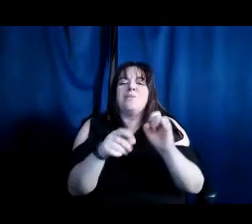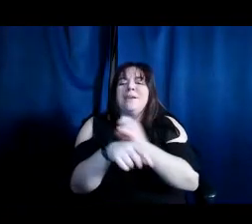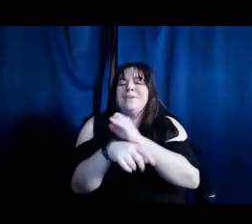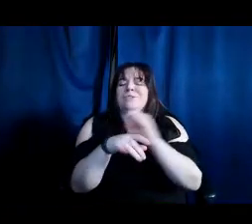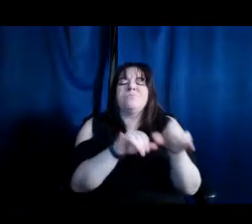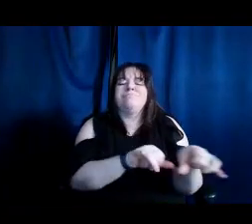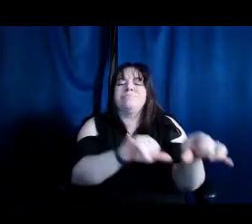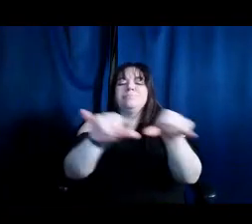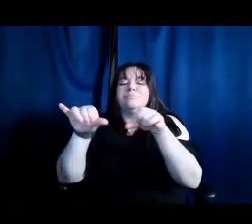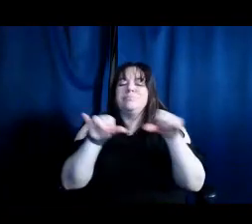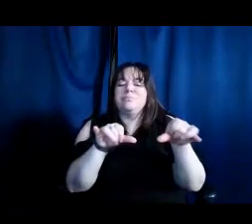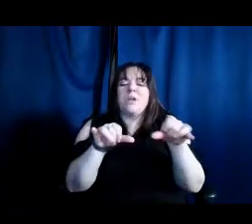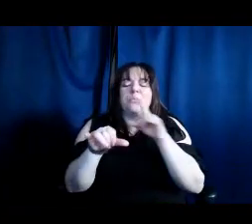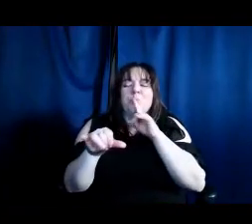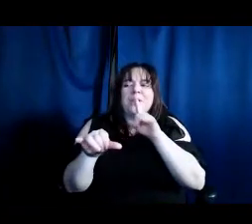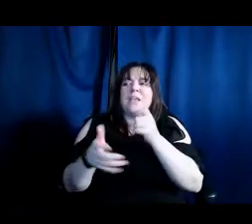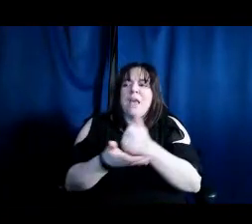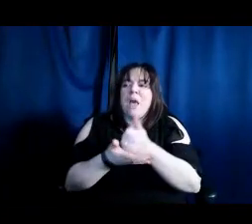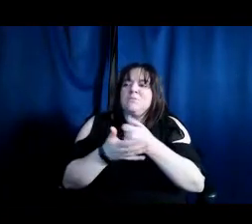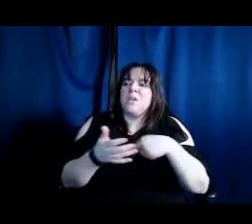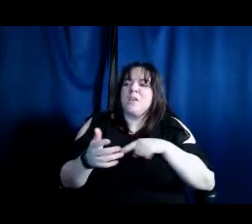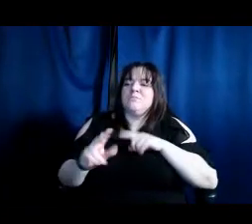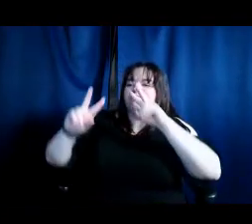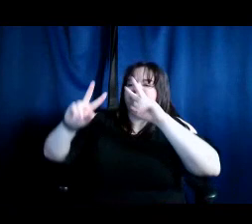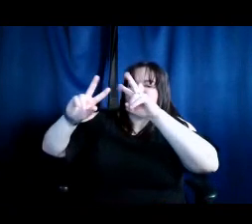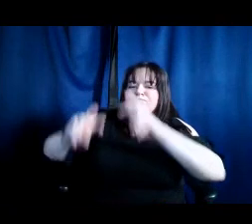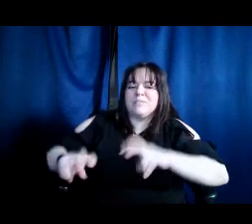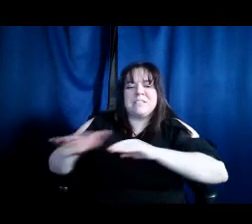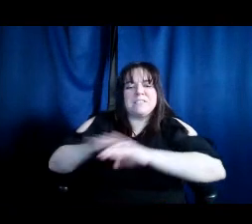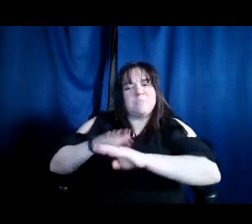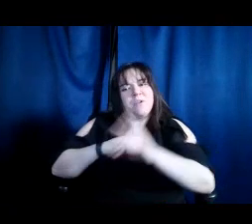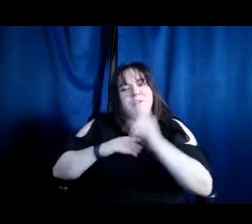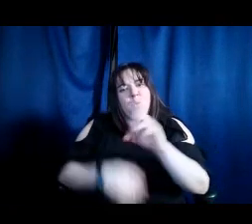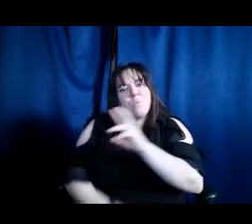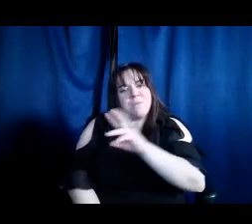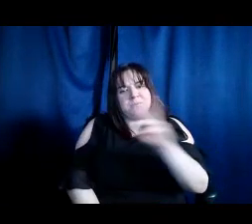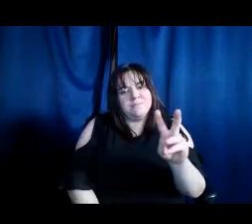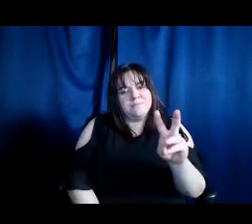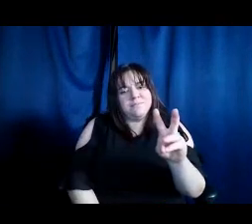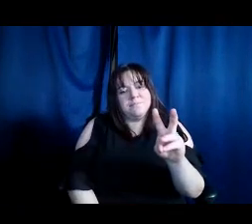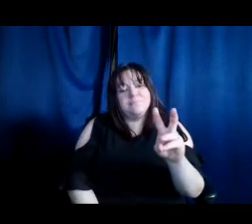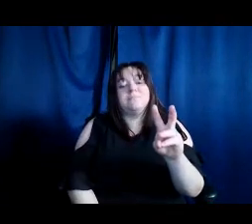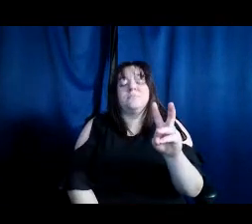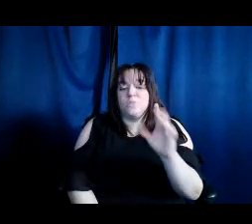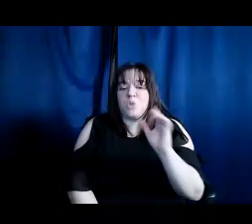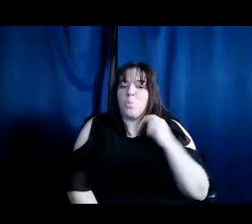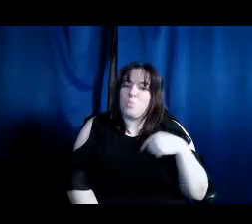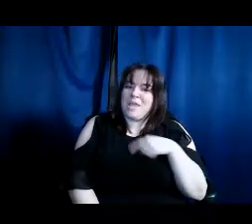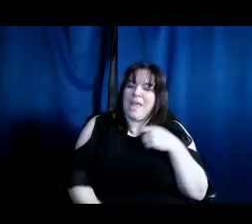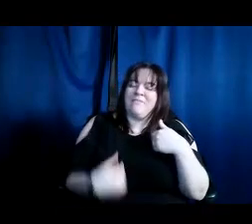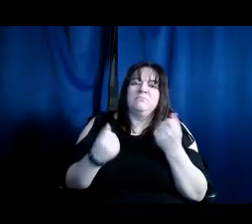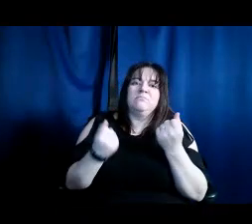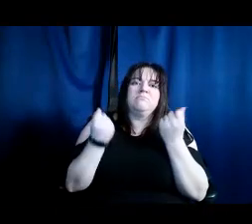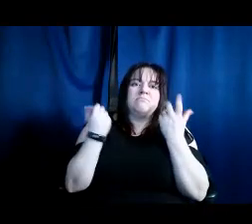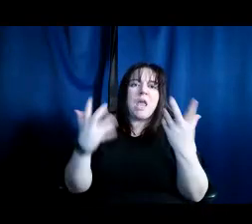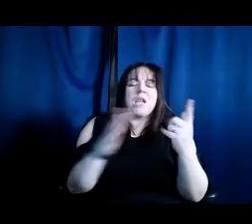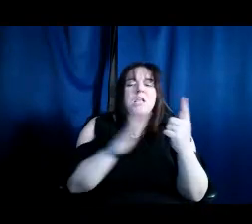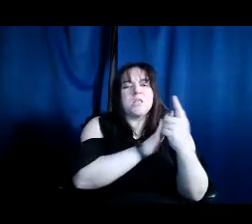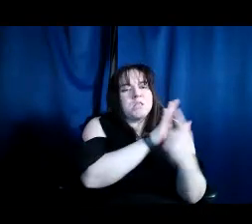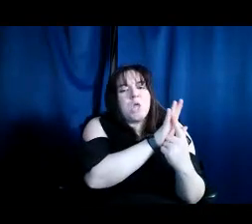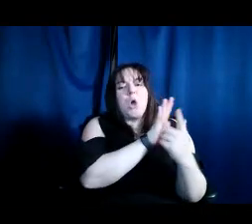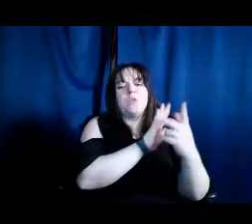digital accessibility. Compliance with WCAG is required by several laws and policies. WCAG